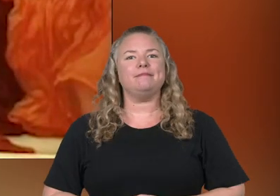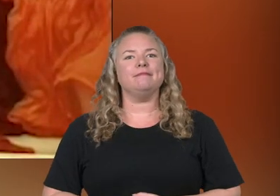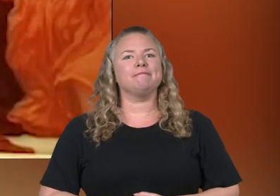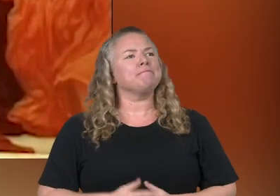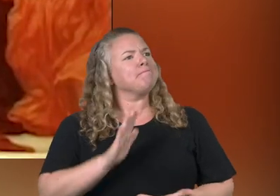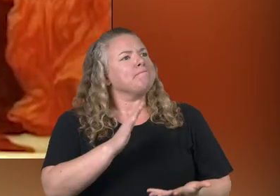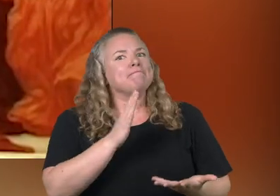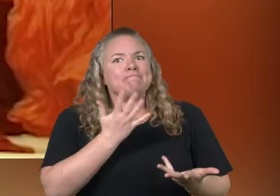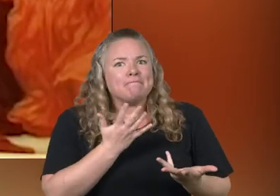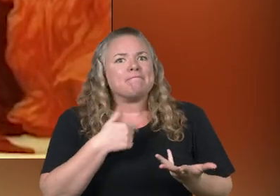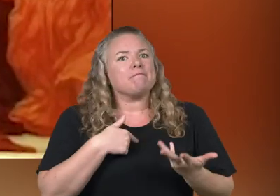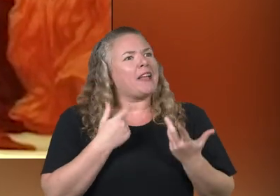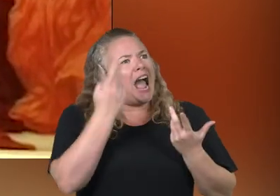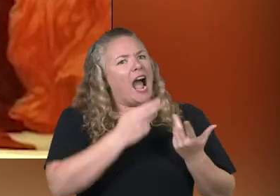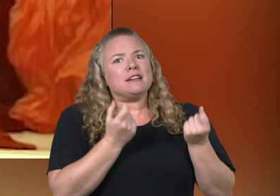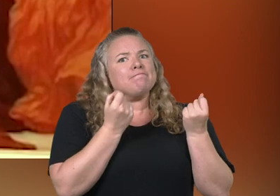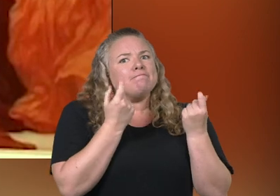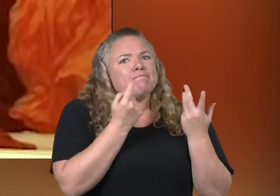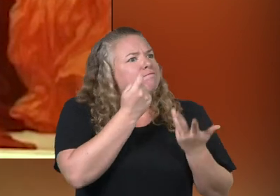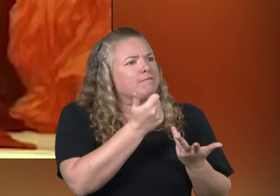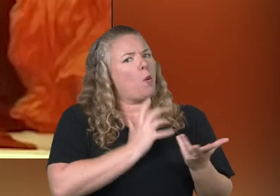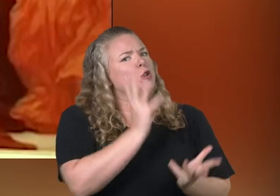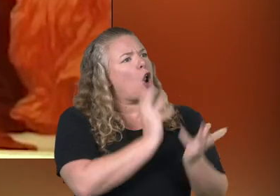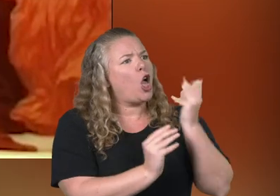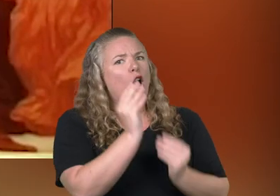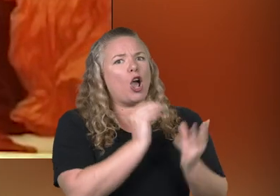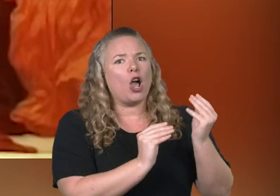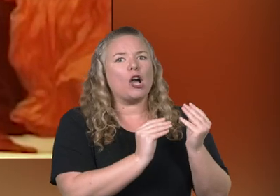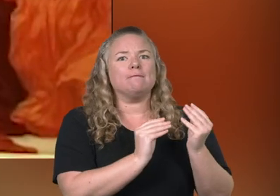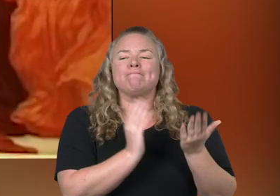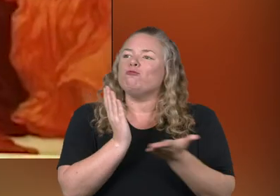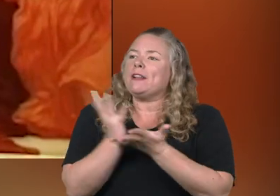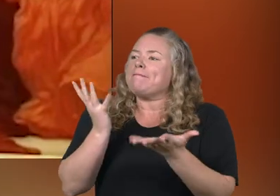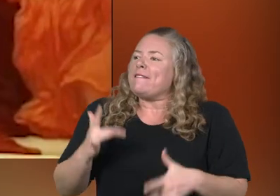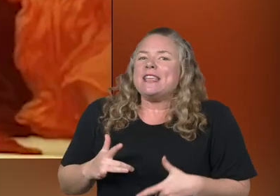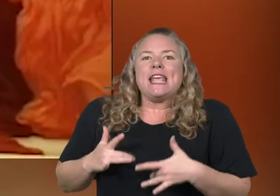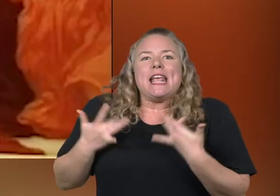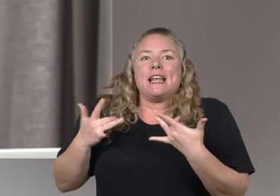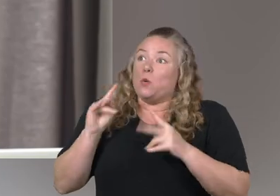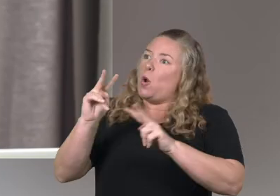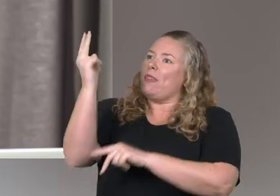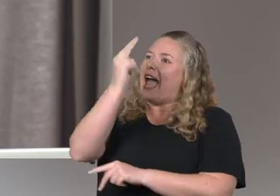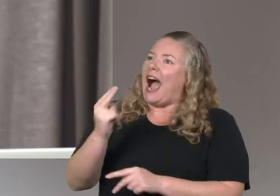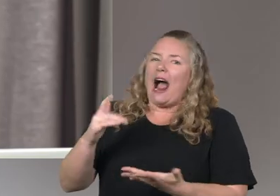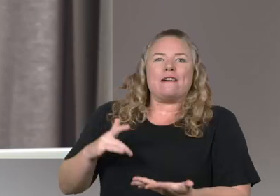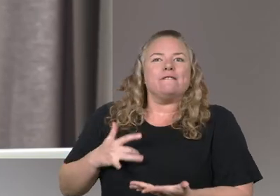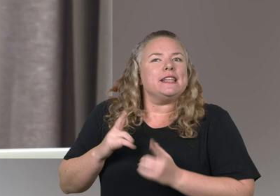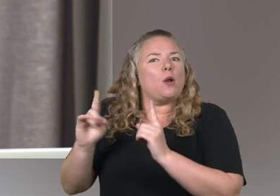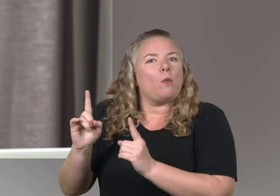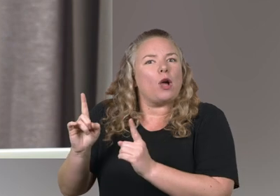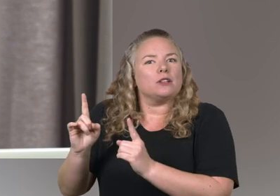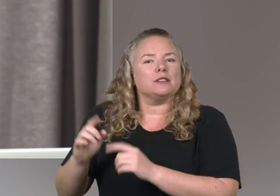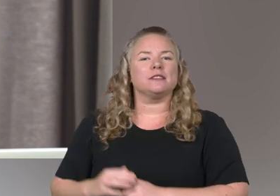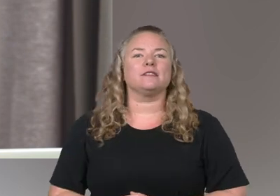about art work, and I'm just trying to learn. But it's the feeling. How does this painting make you feel? Those findings